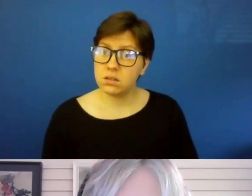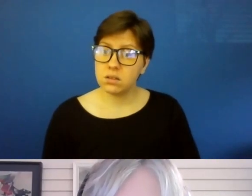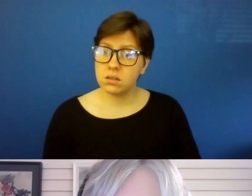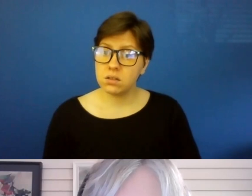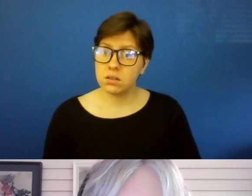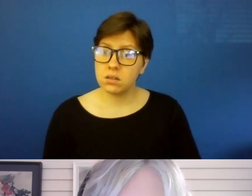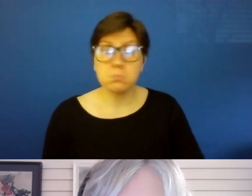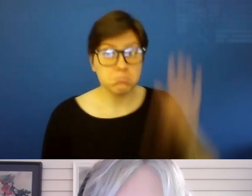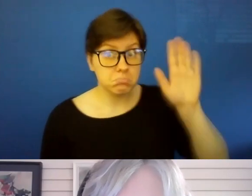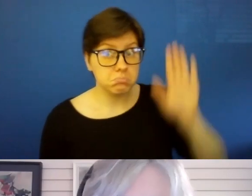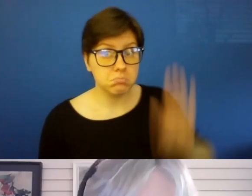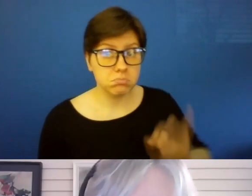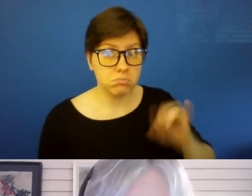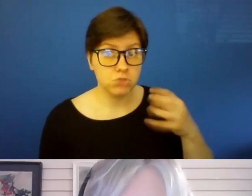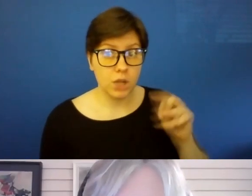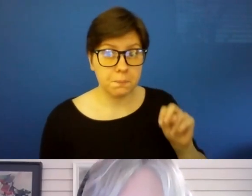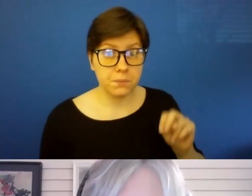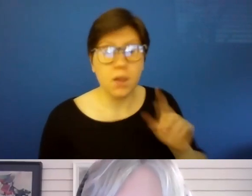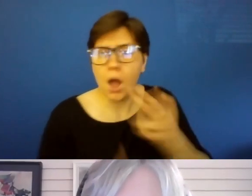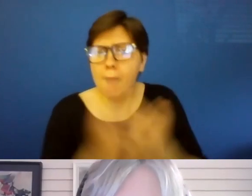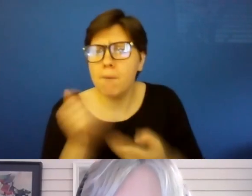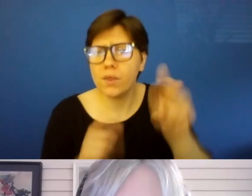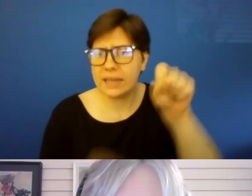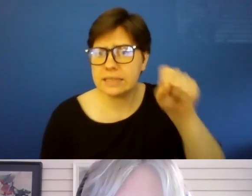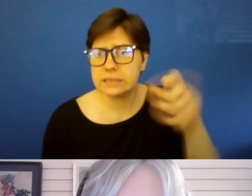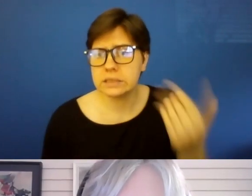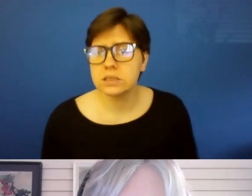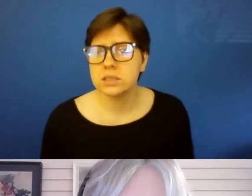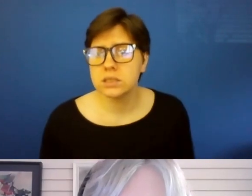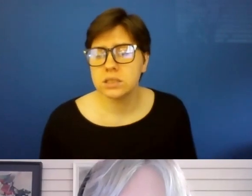Can I answer that? I'd like both of you to. Okay.